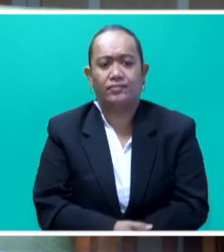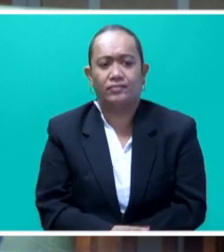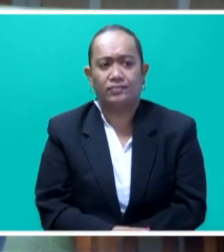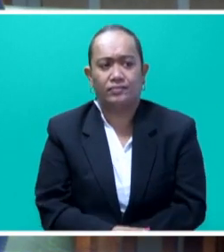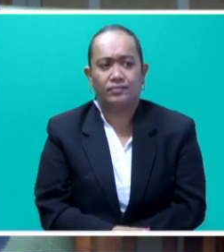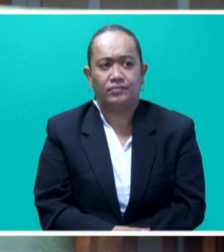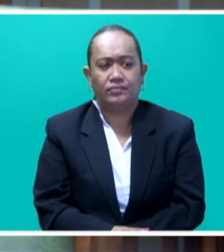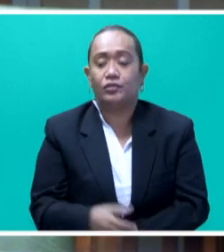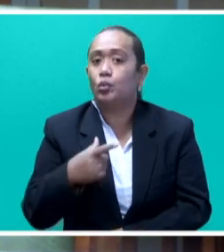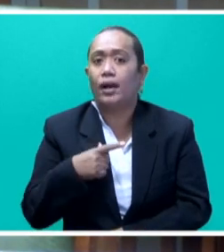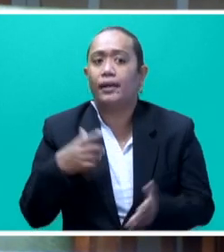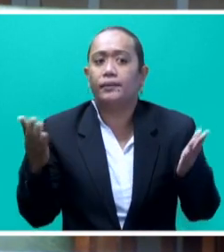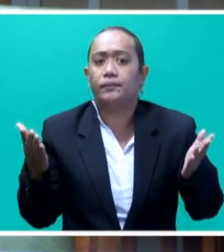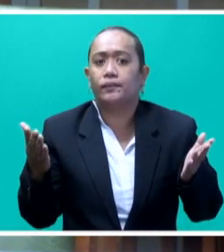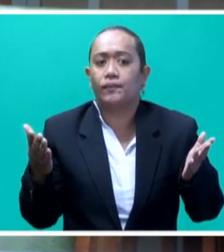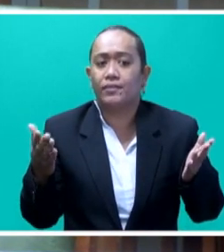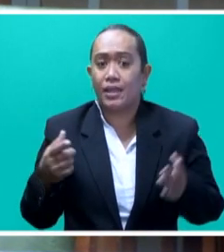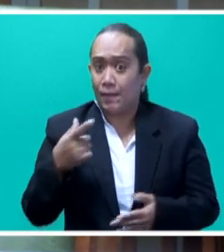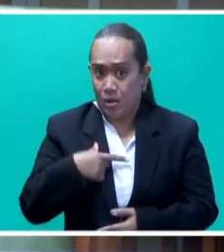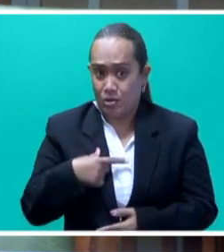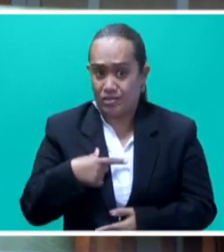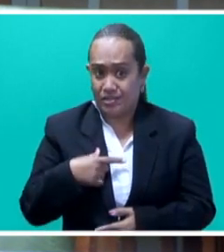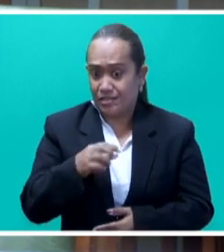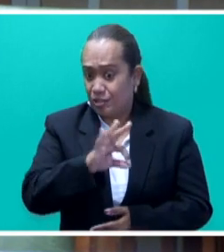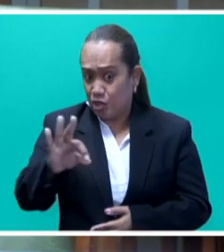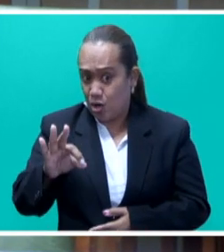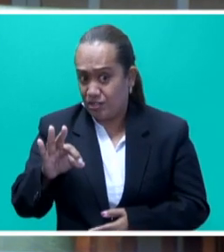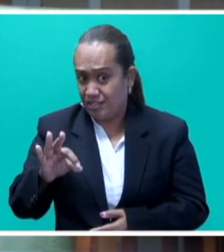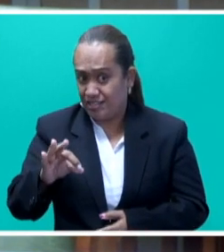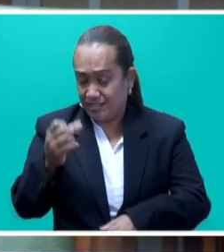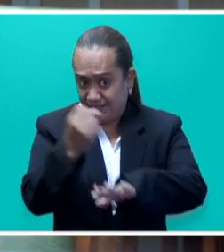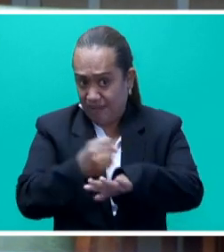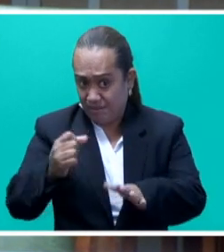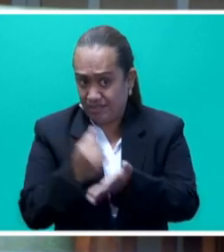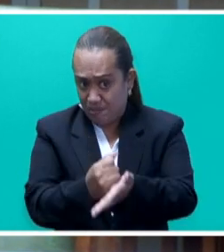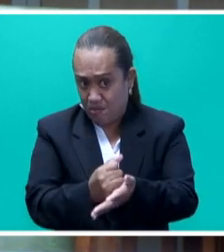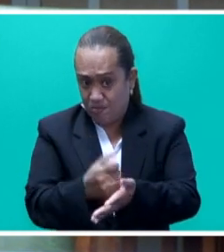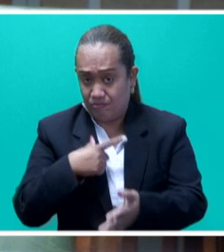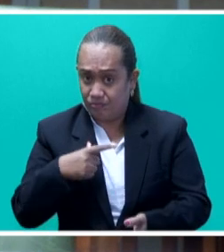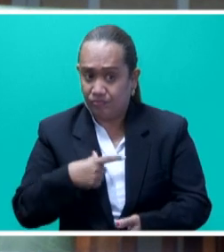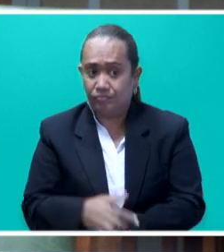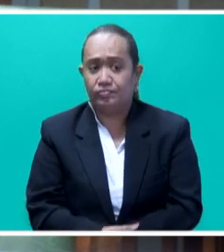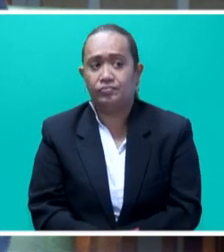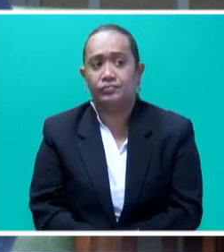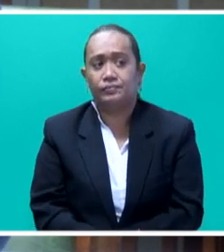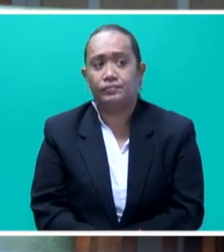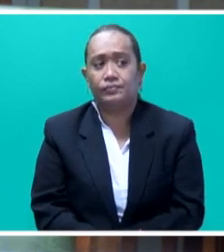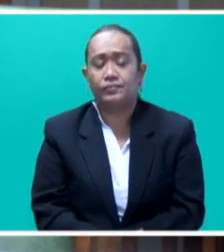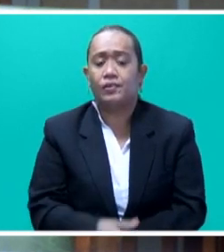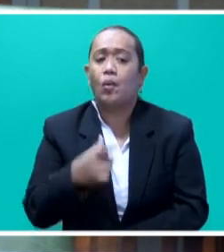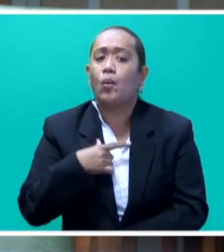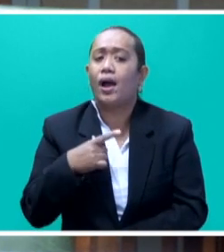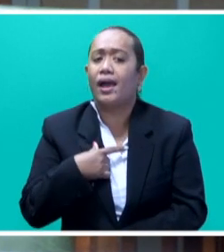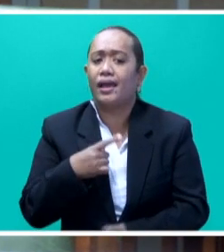there. Why? Or is it because he's anti-government or made anti-government comments? That's why they're not saying anything about him? Why aren't they saying about